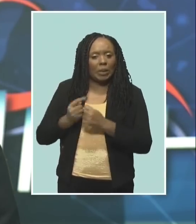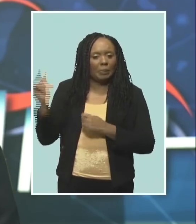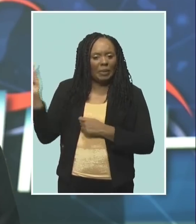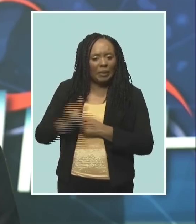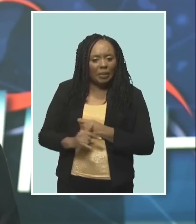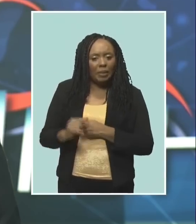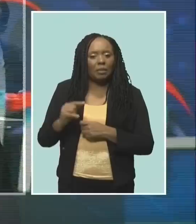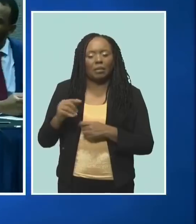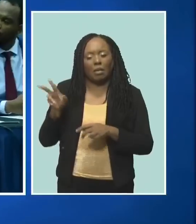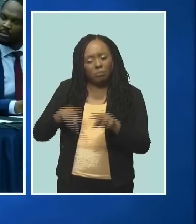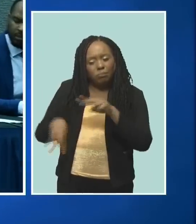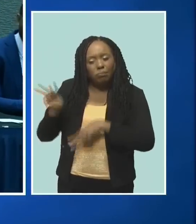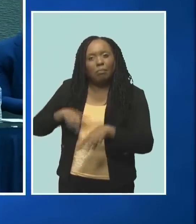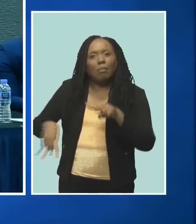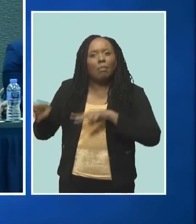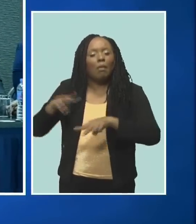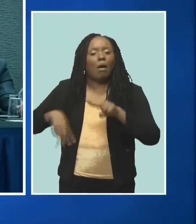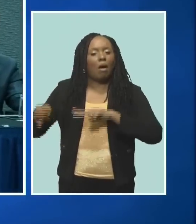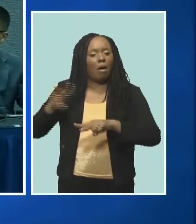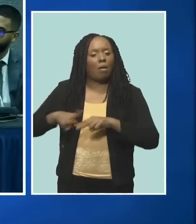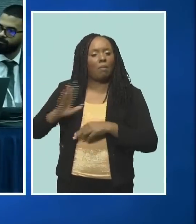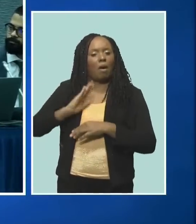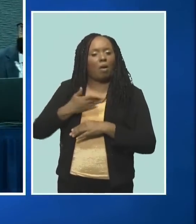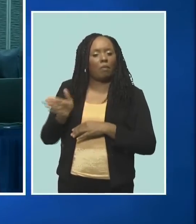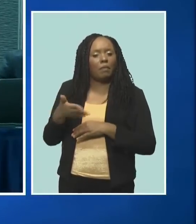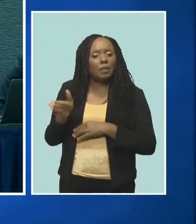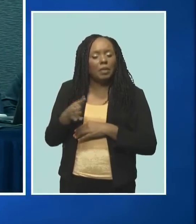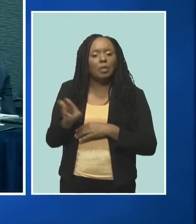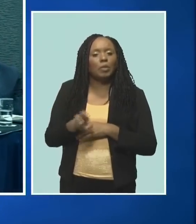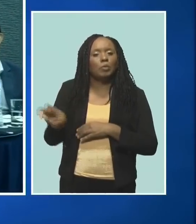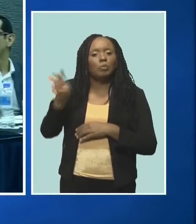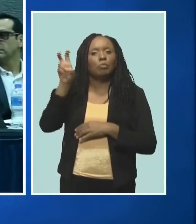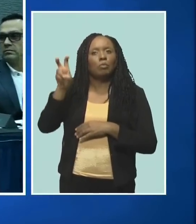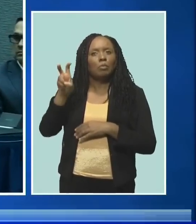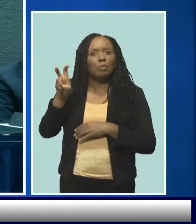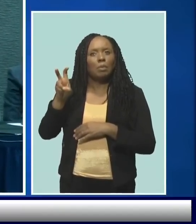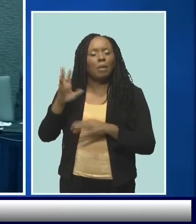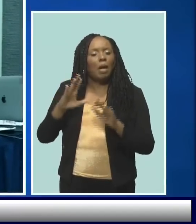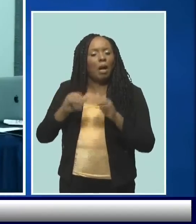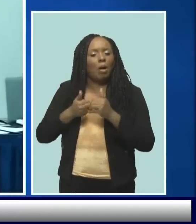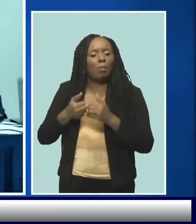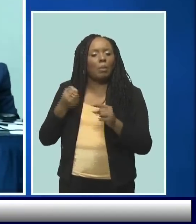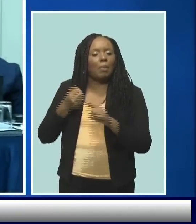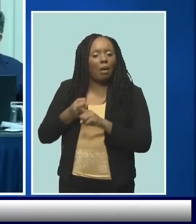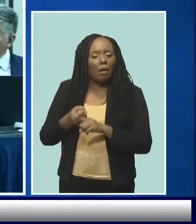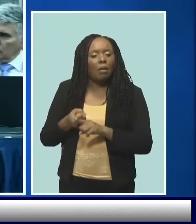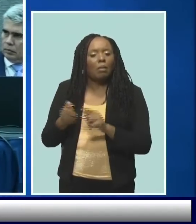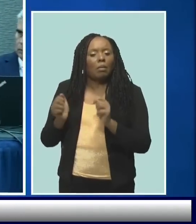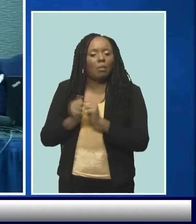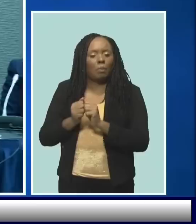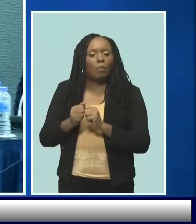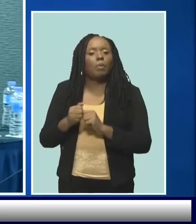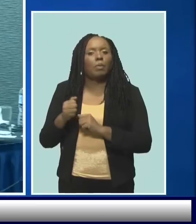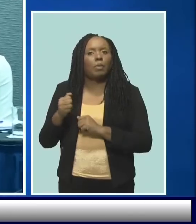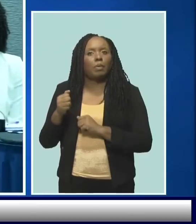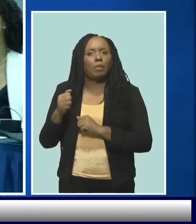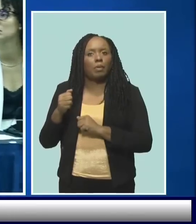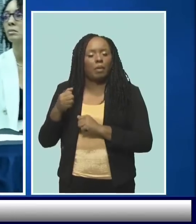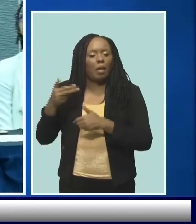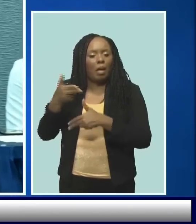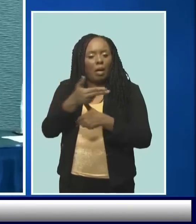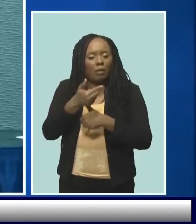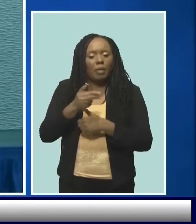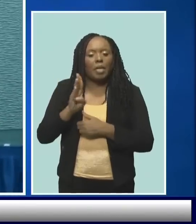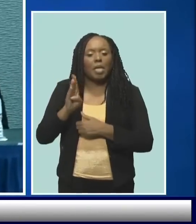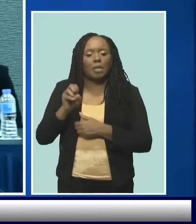sectors. A team from the United Nations Economic Commission for Latin America and the Caribbean is in Barbados to